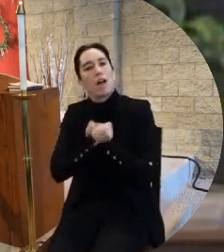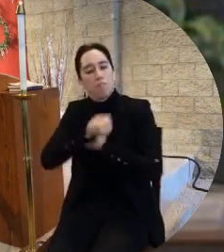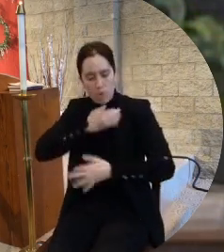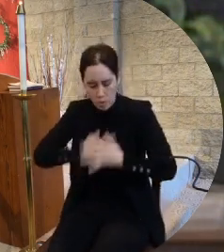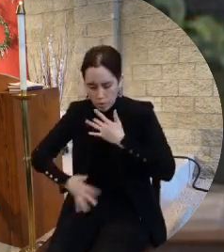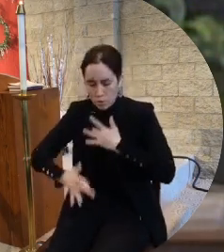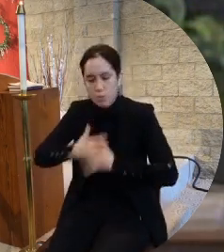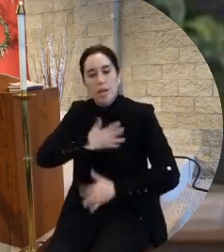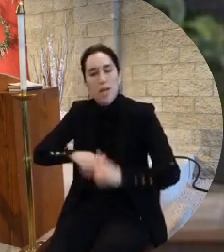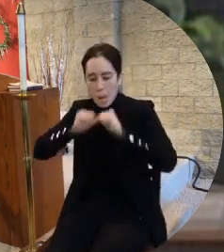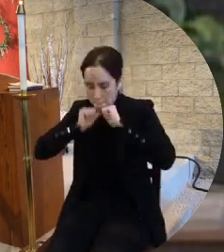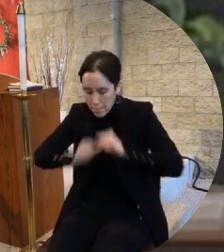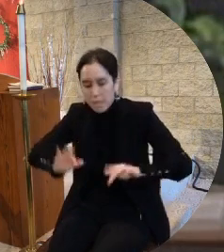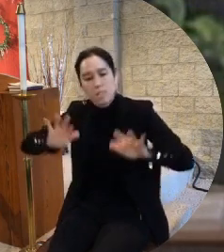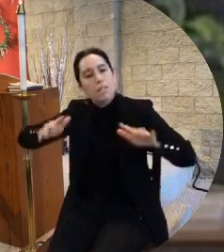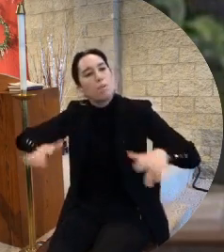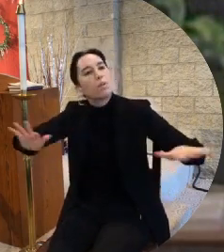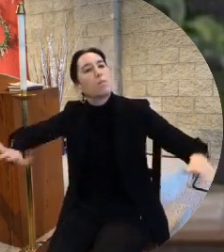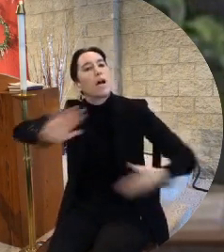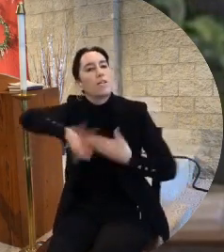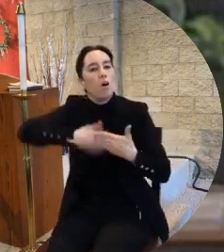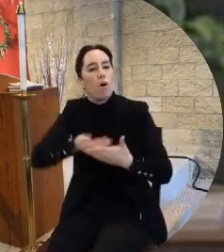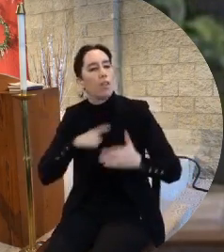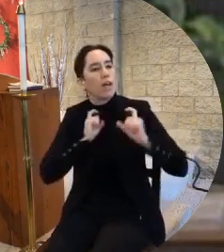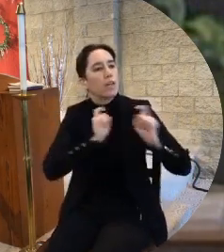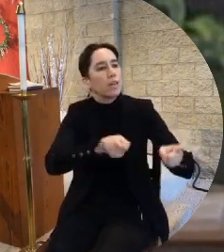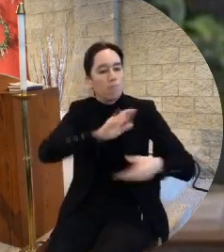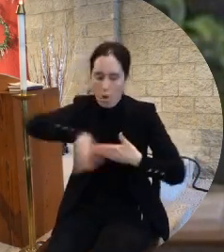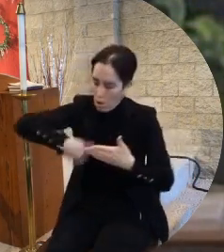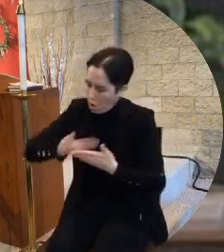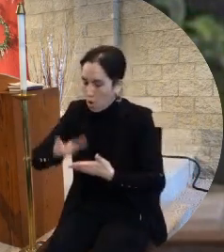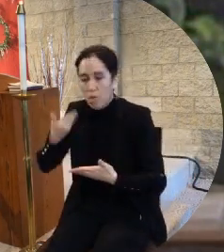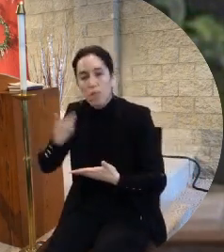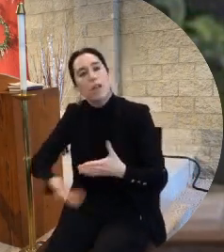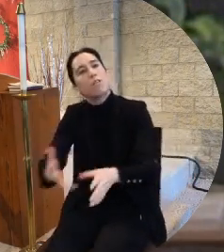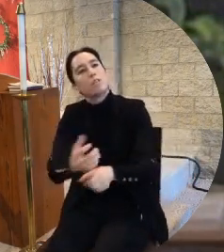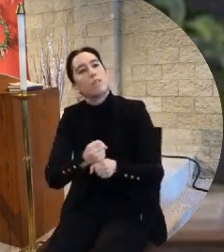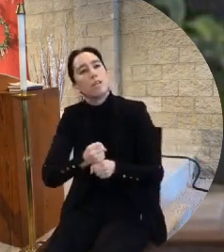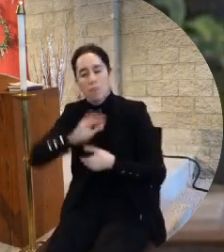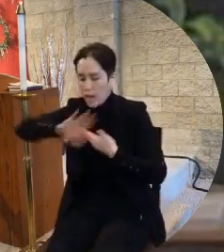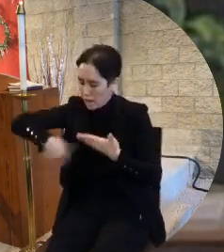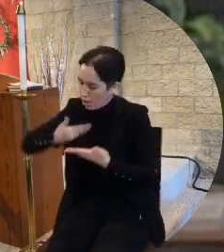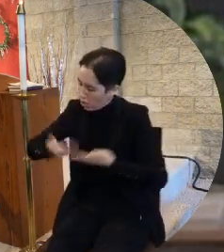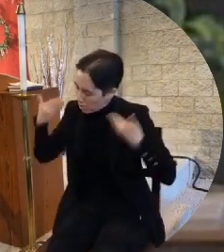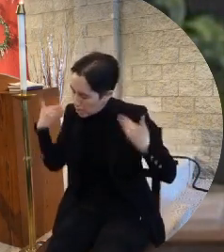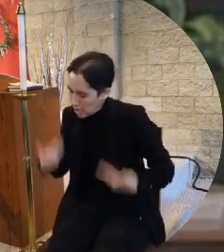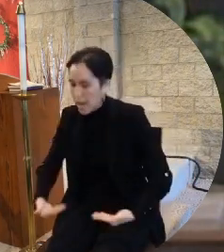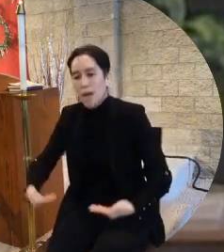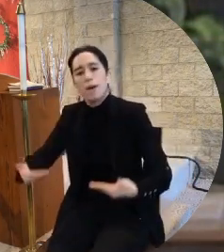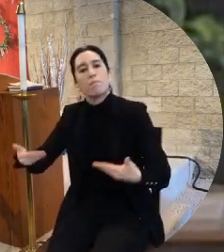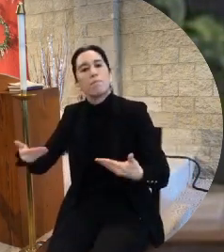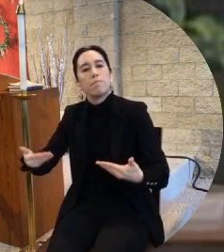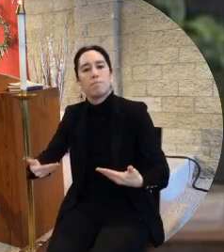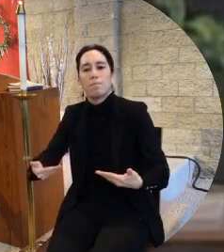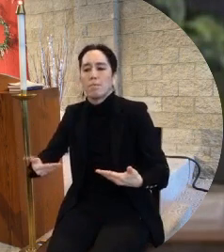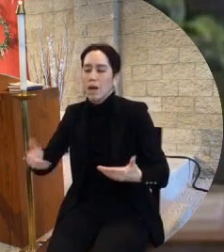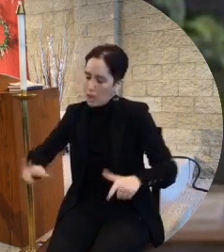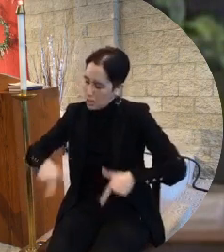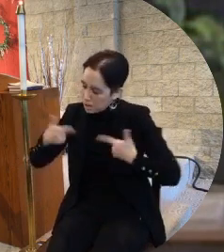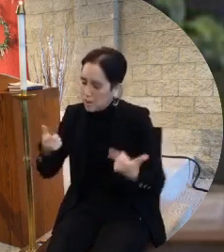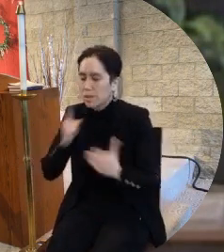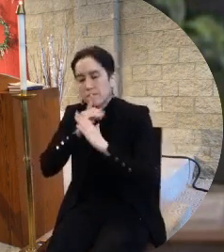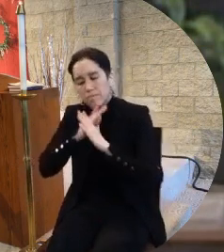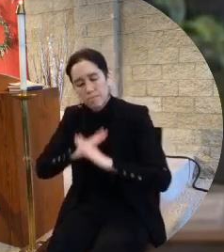blesses and multiplies all that I give, all that I receive, and all that I am, and silently.